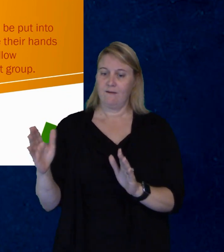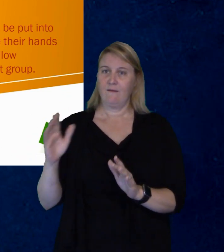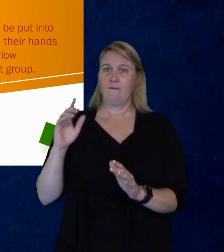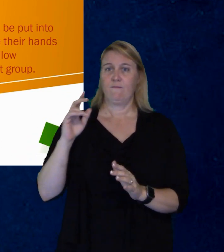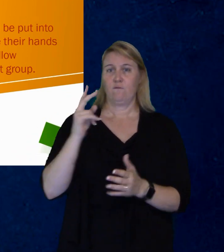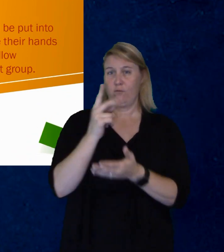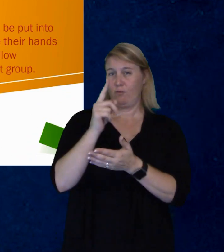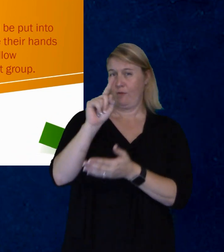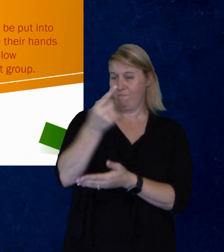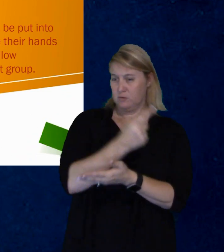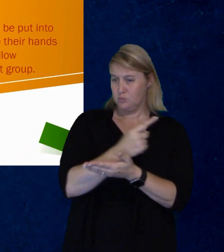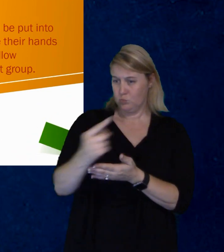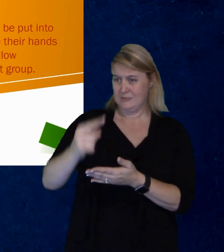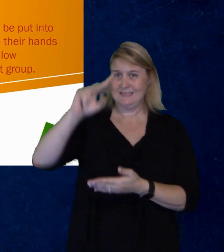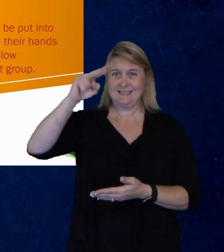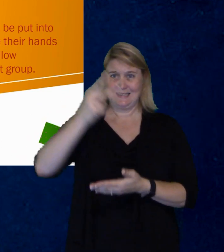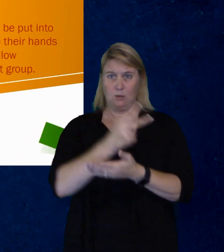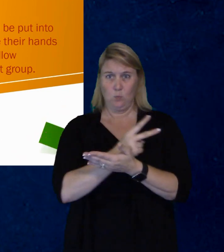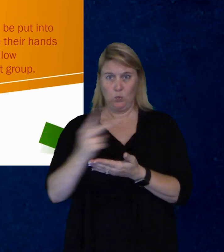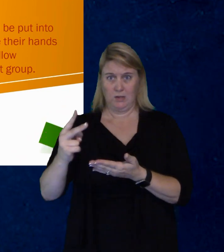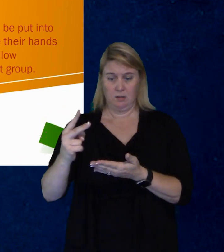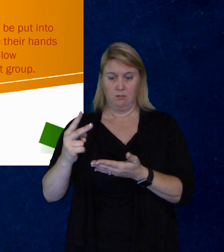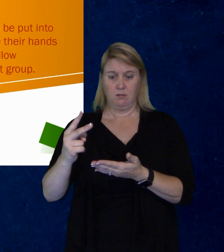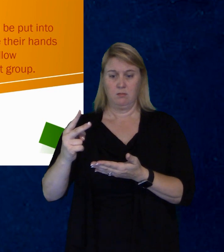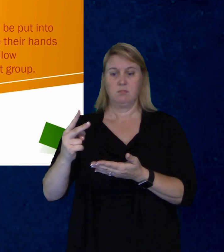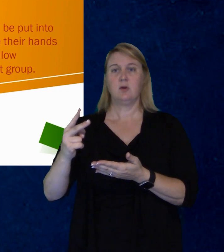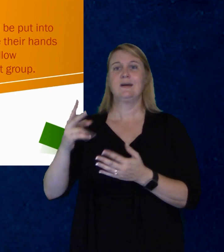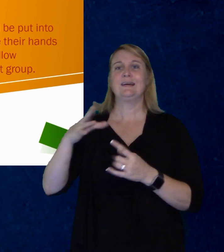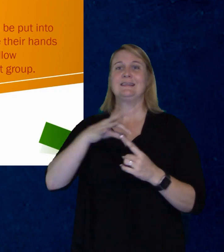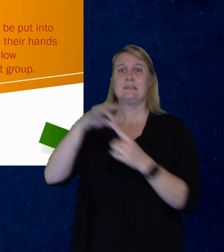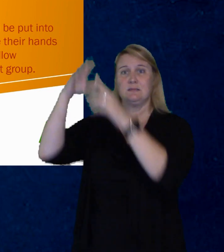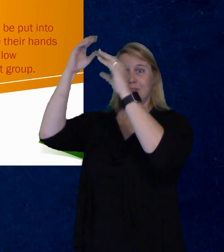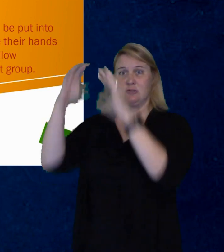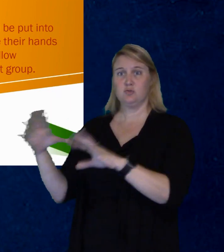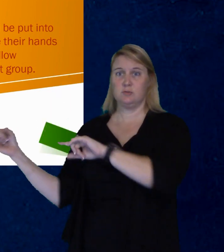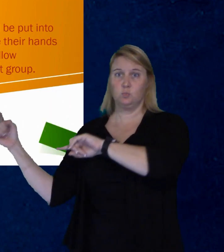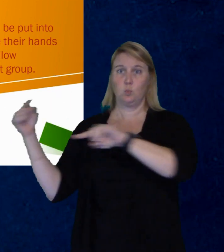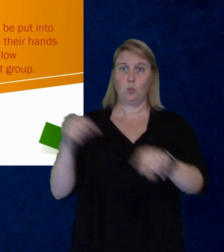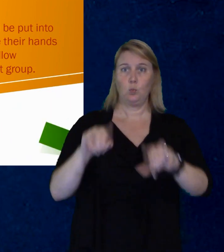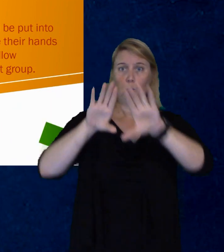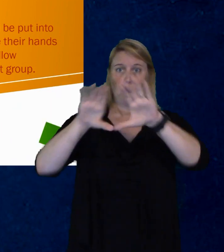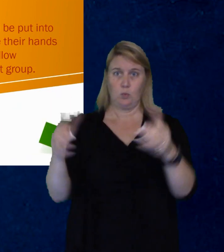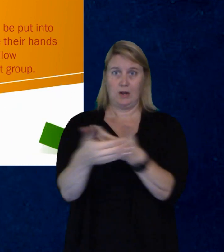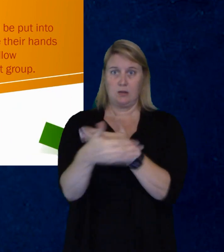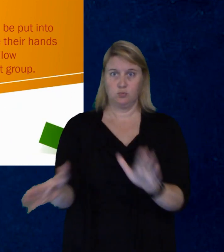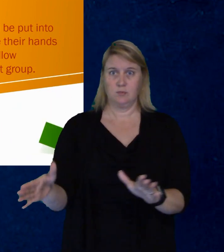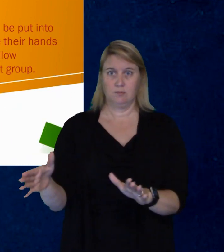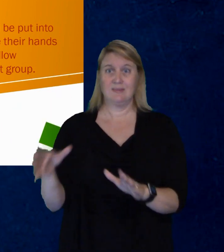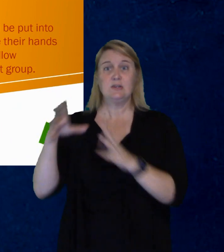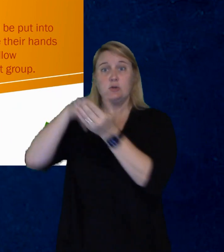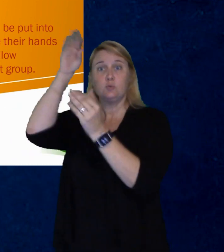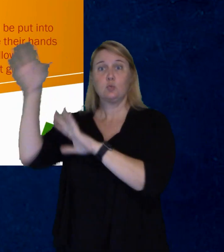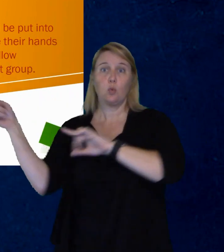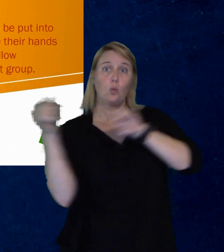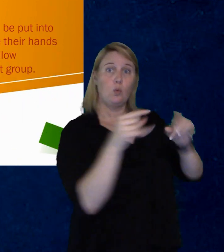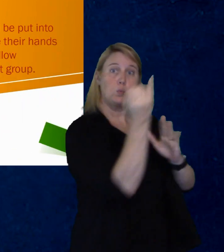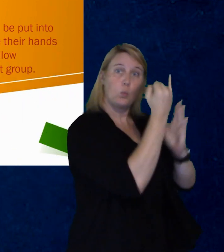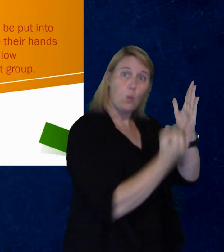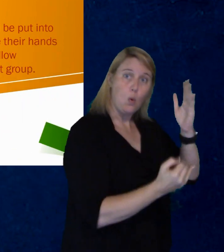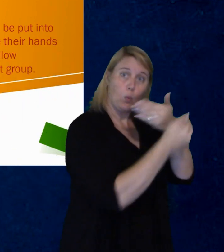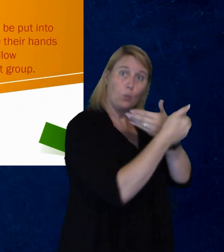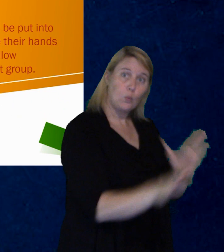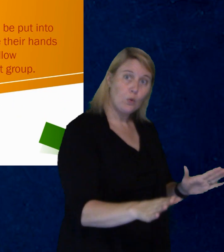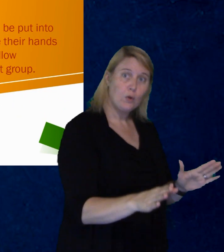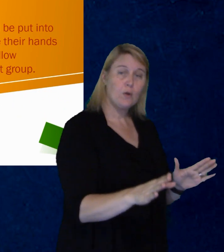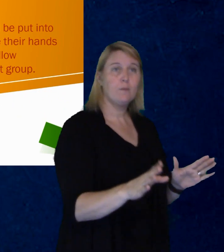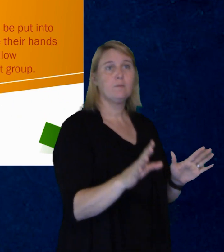2 weeks, is have the specials teachers go to the classroom instead of the kids going to the art or music room. Now, PE